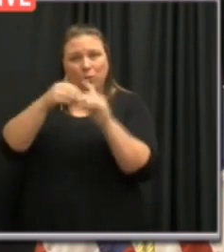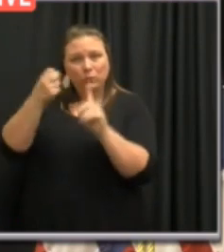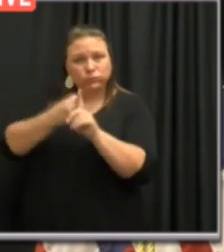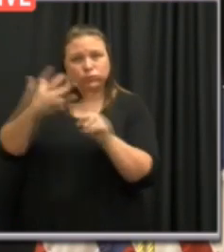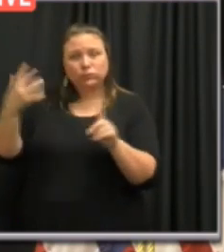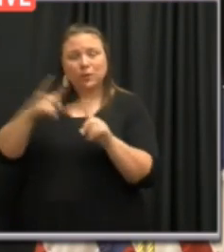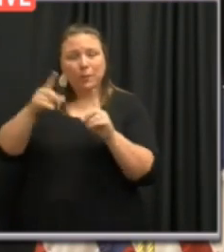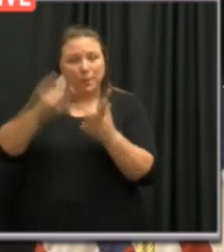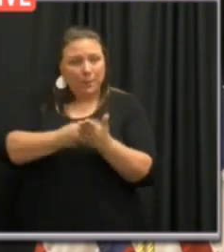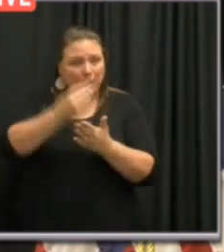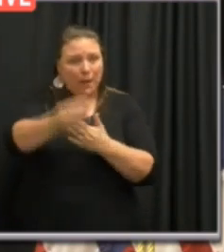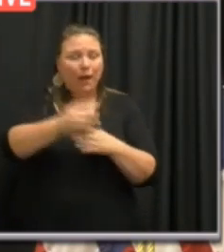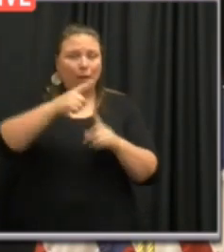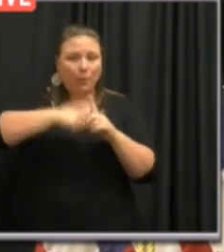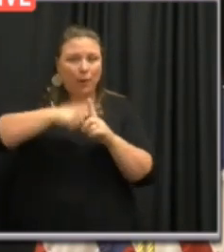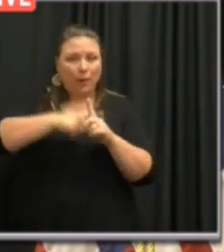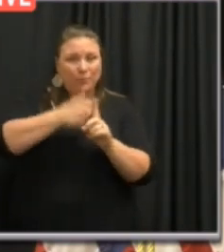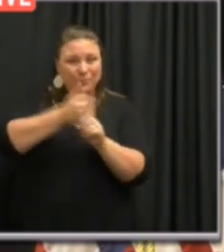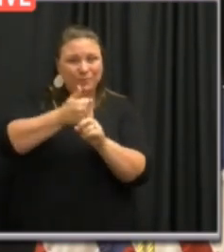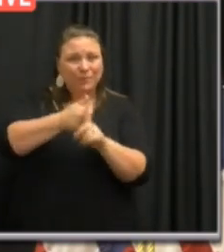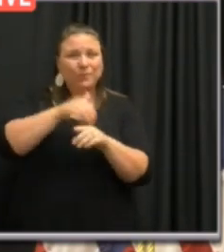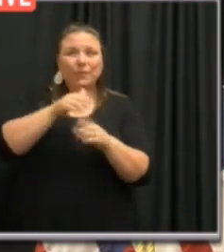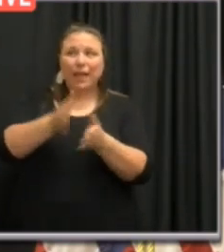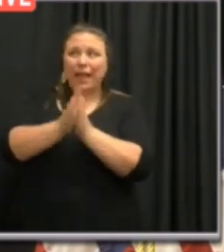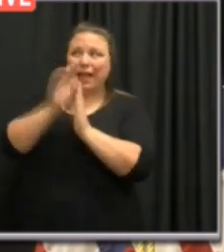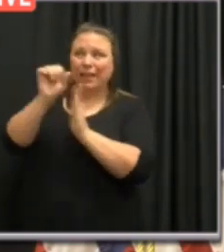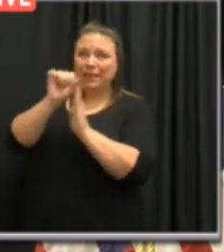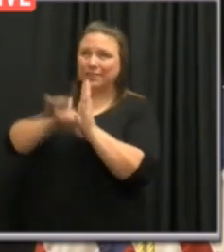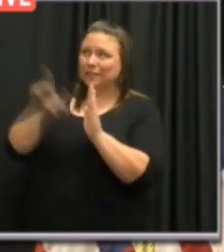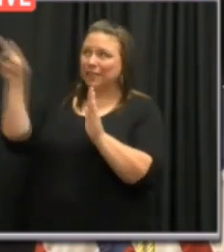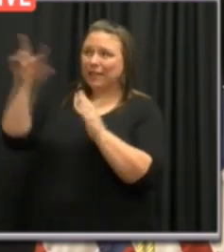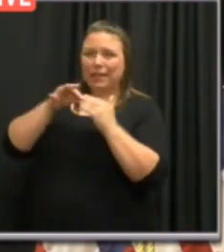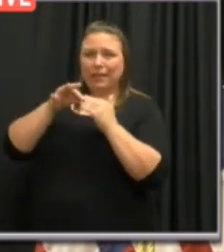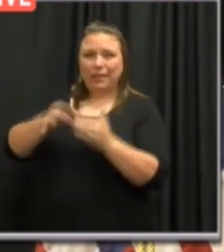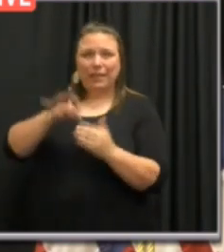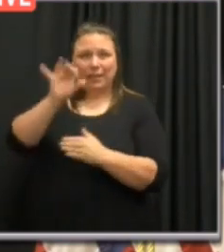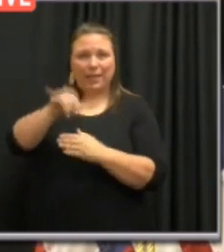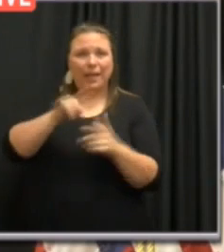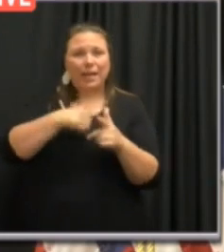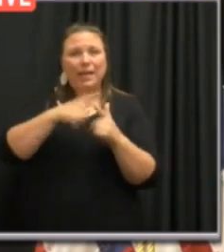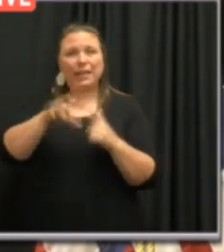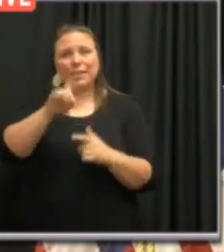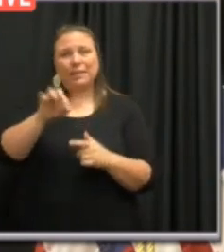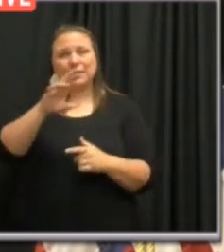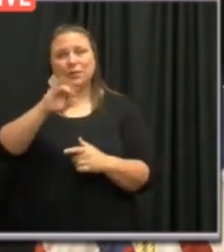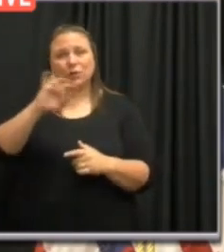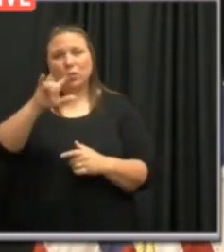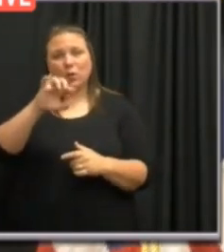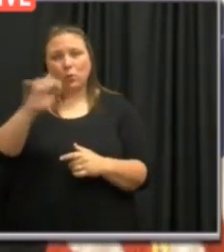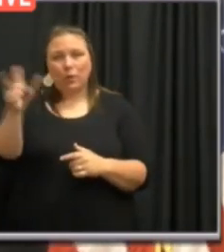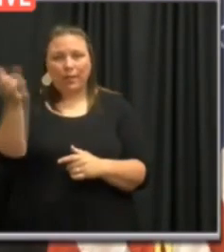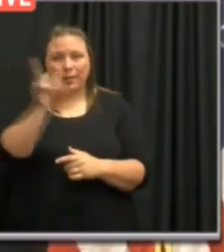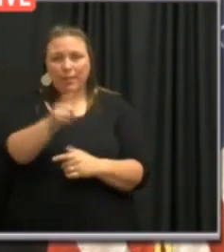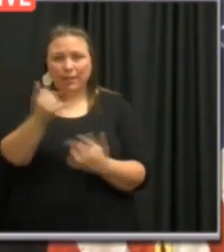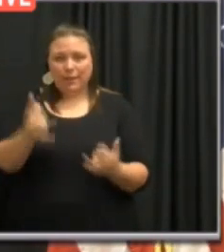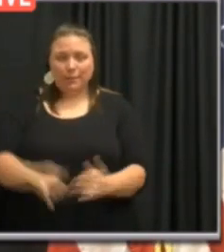actually purchasing of thermometers, I would defer to the state as they've been leading that. And Dr. Caldwell will answer your other question. Thank you.